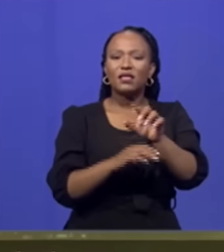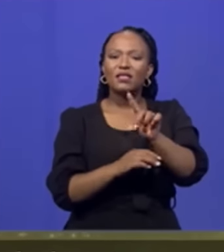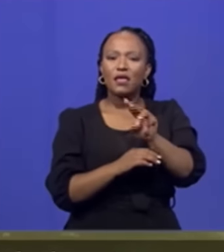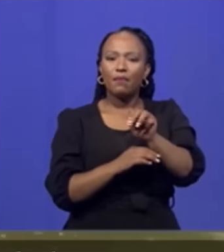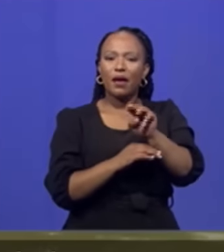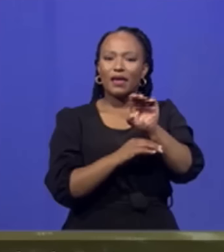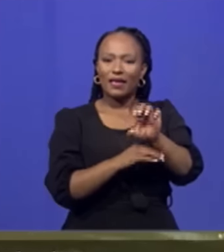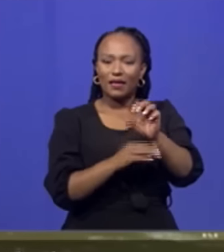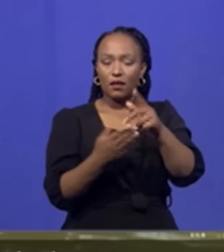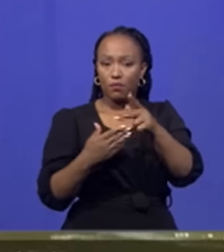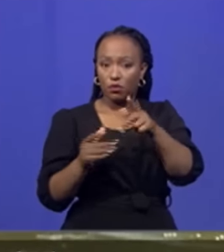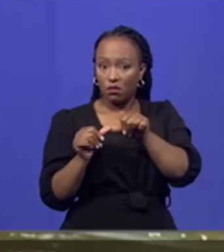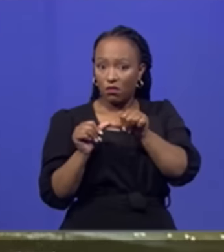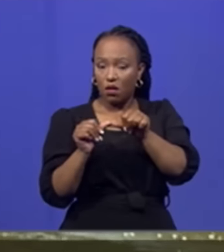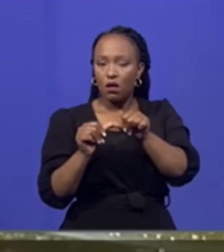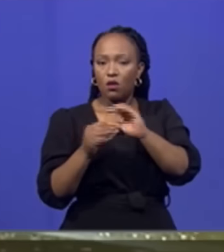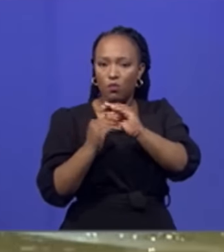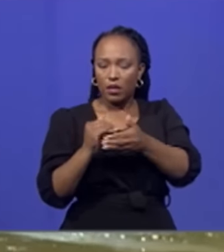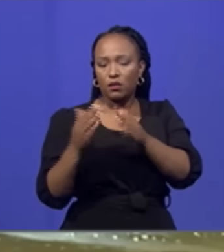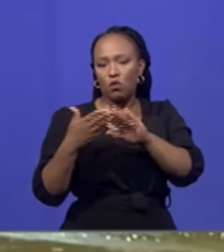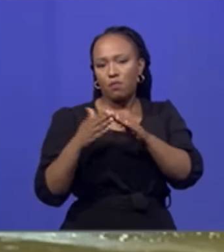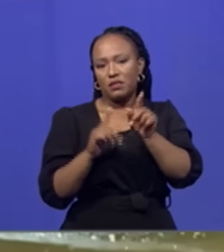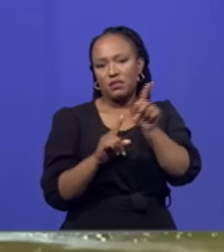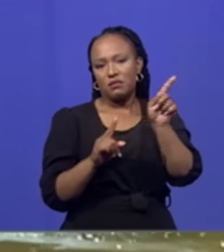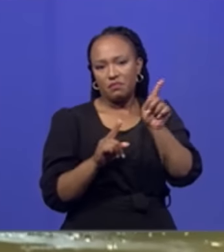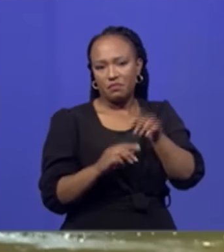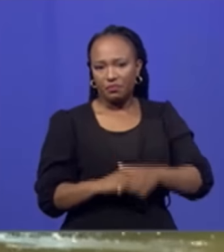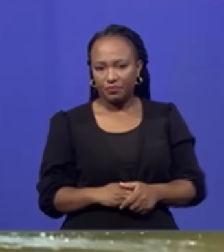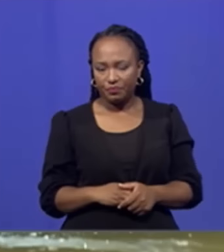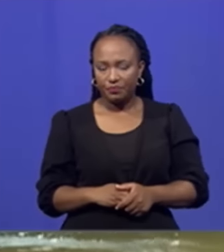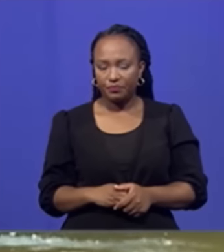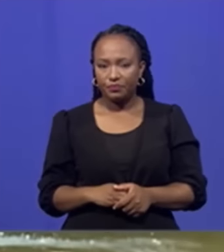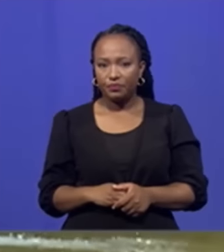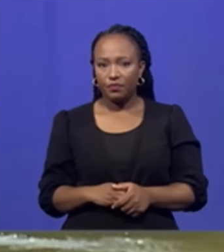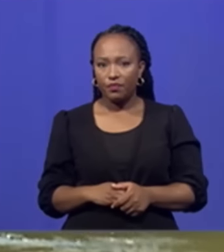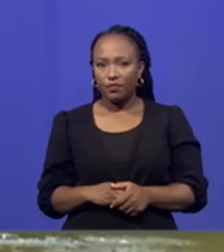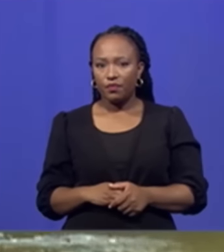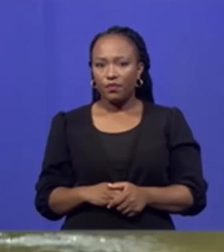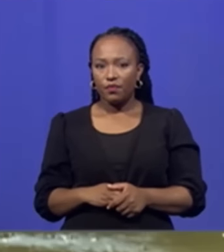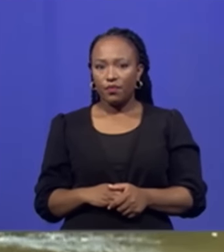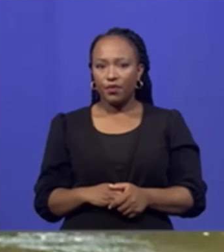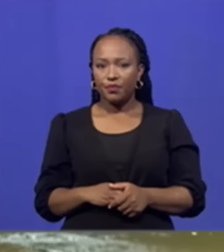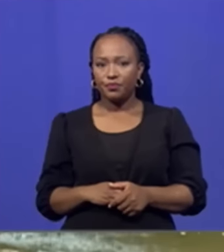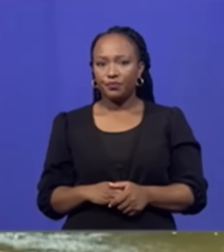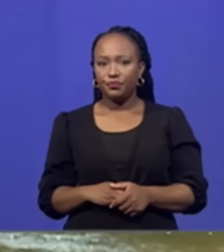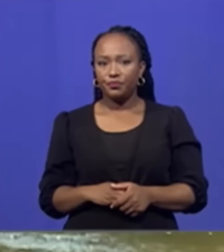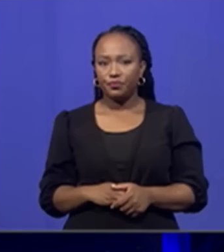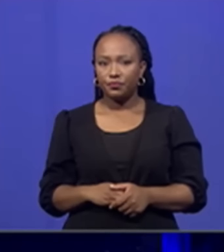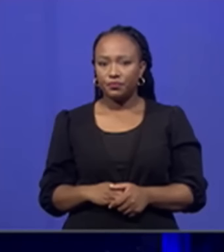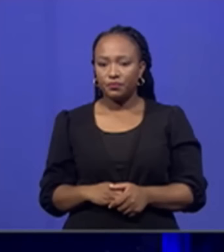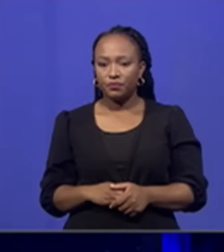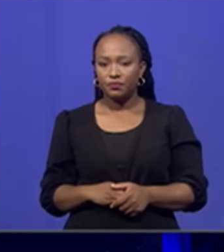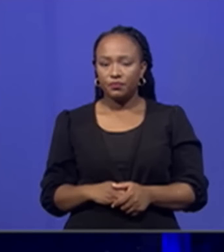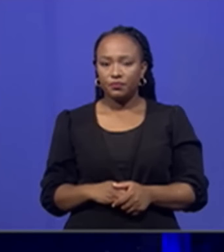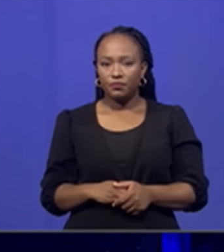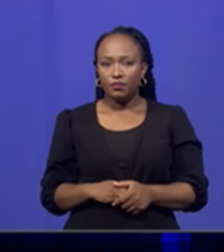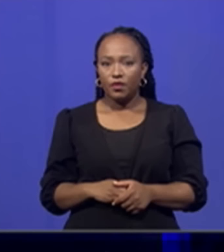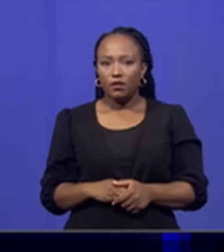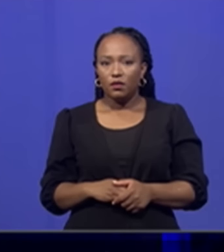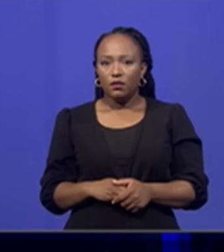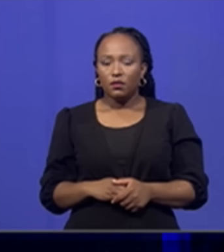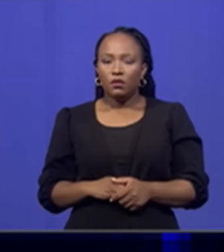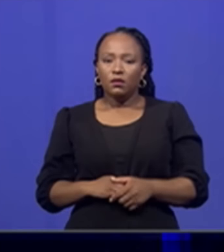tšwetša pele projeke ye le go šireletša badudi. Nna ke Koketšo Motau wa ditaba tša SABC mafefe.